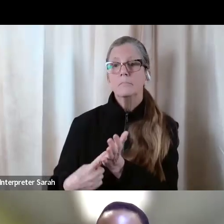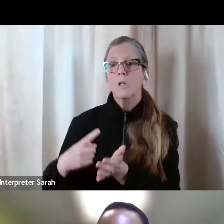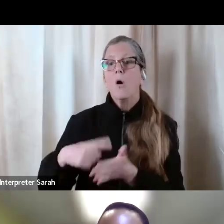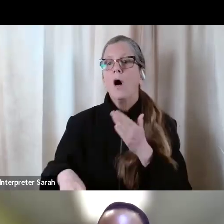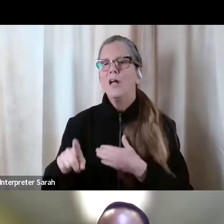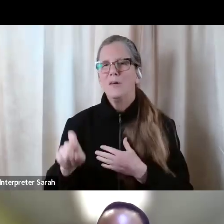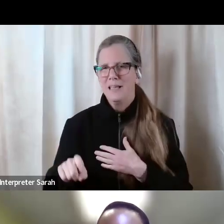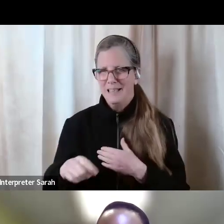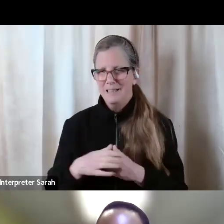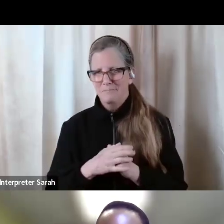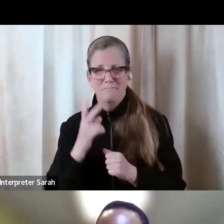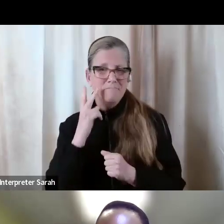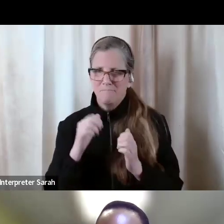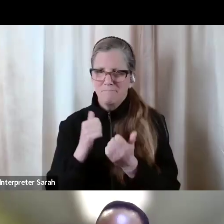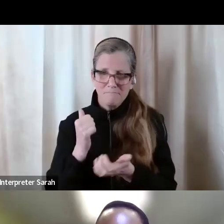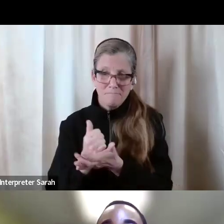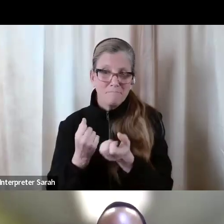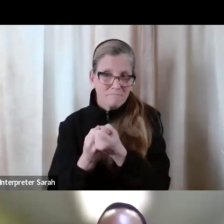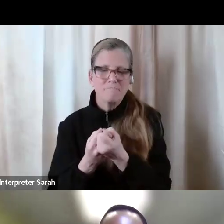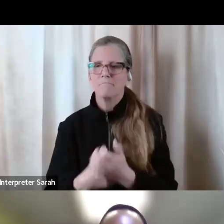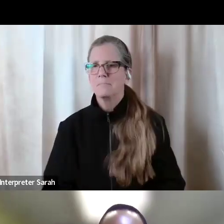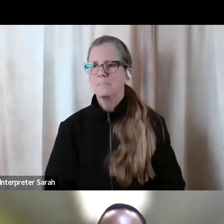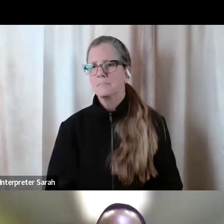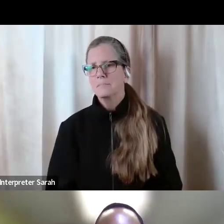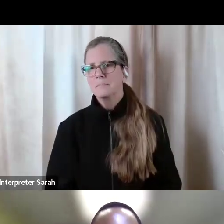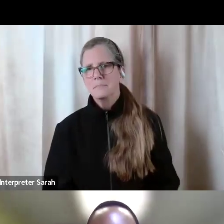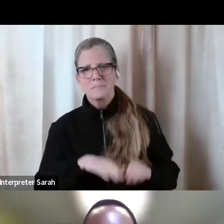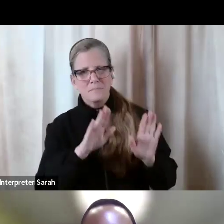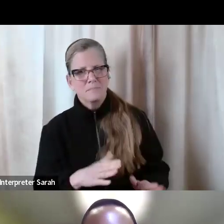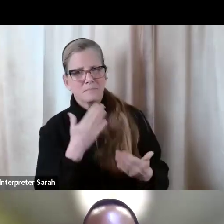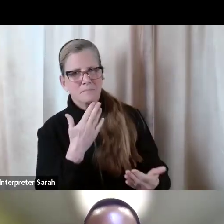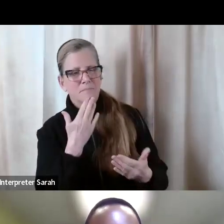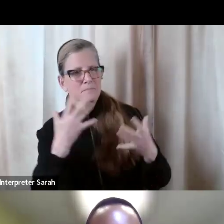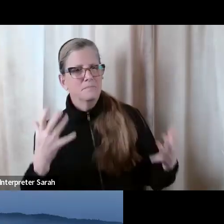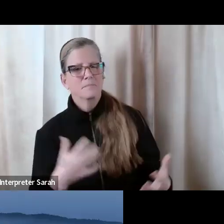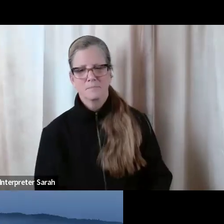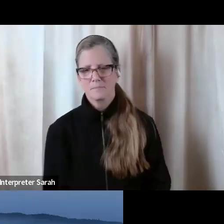needs and see how we can assist. Awesome. Thank you so much.